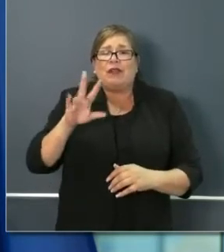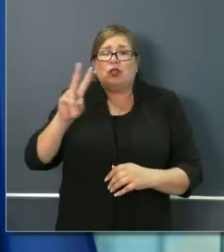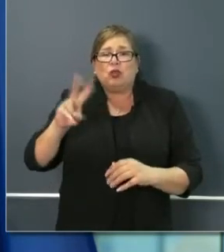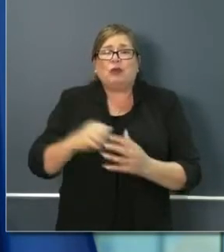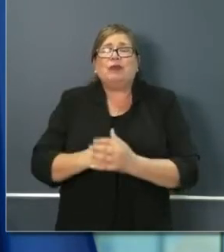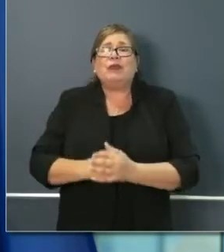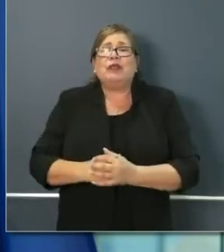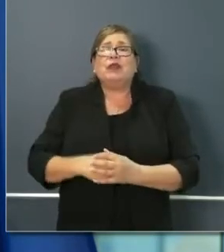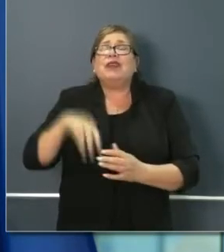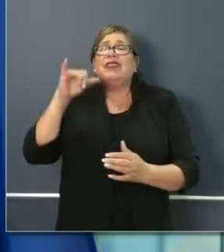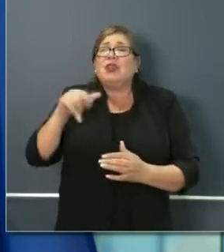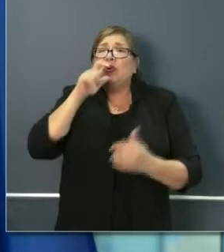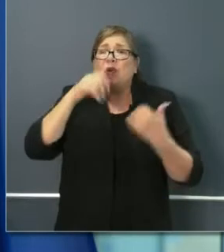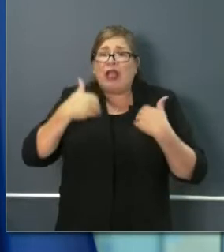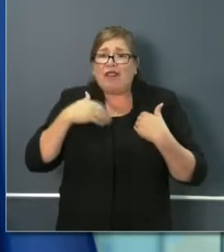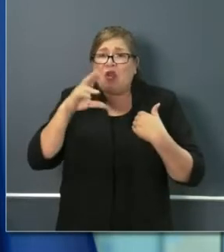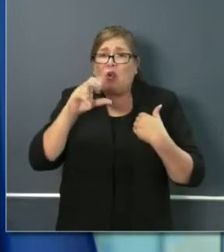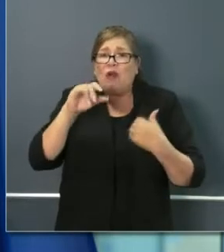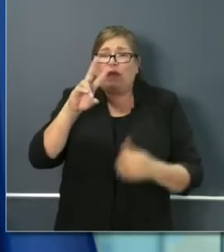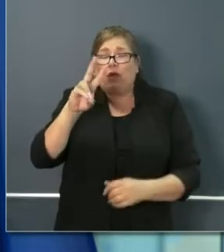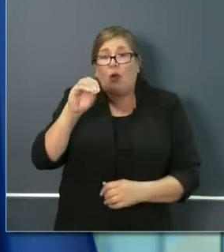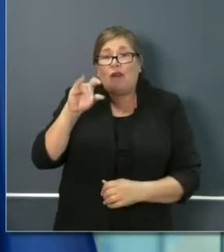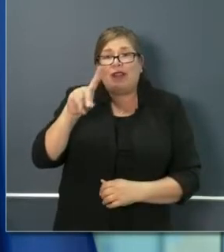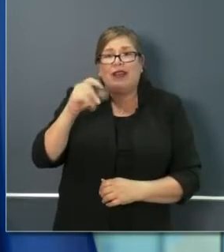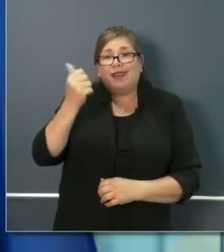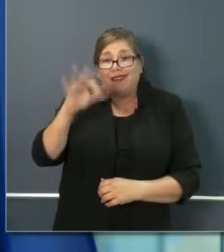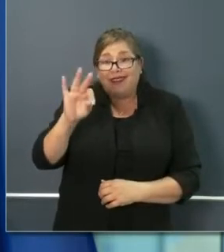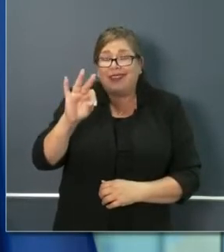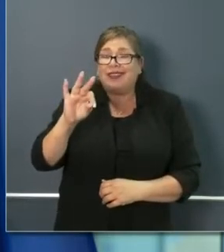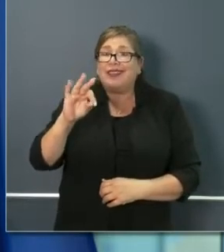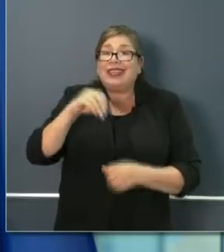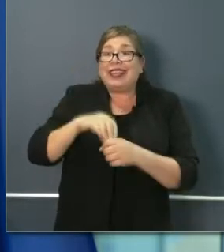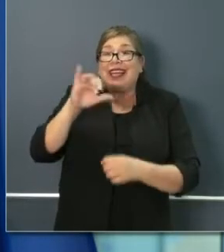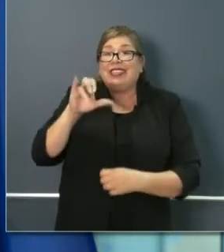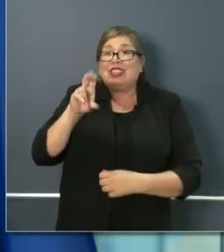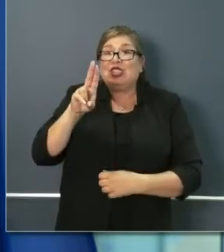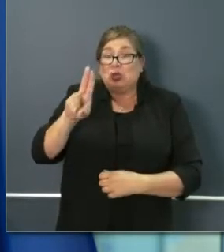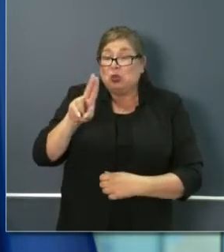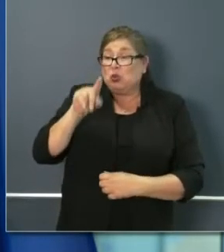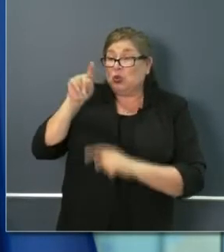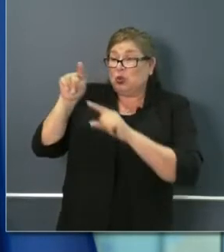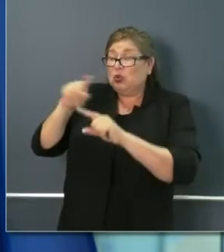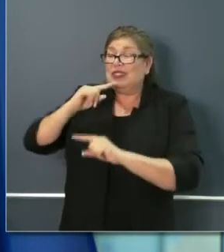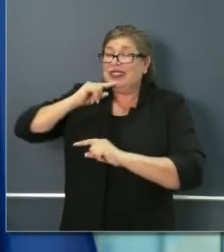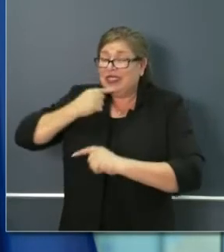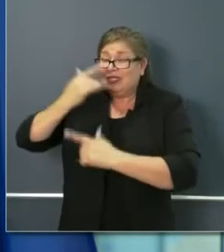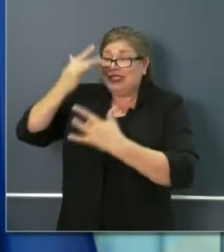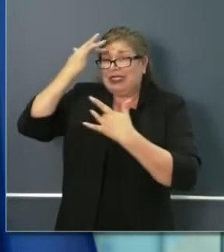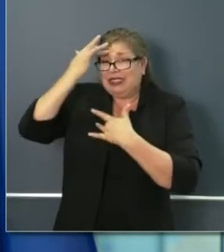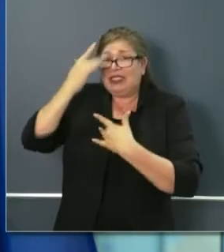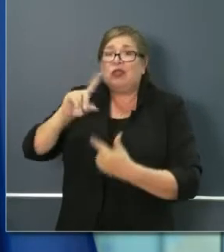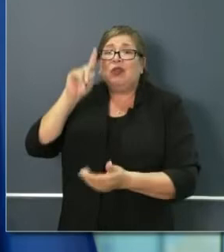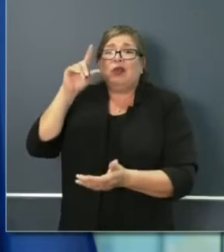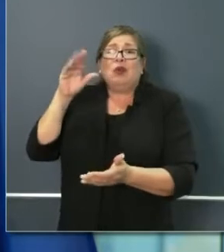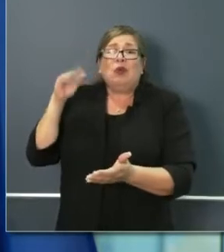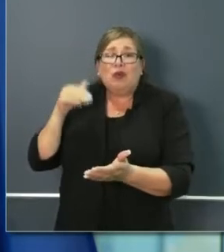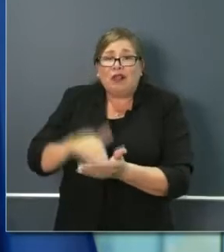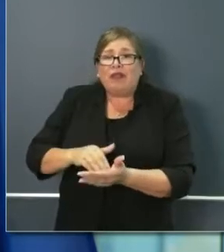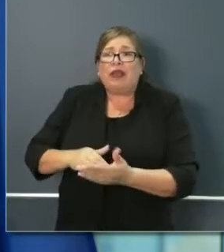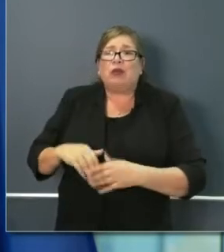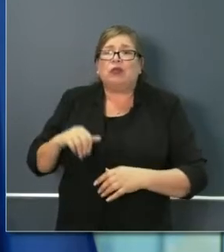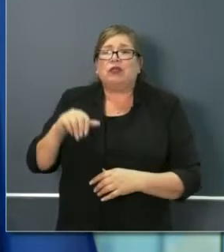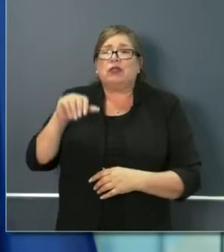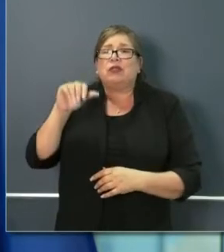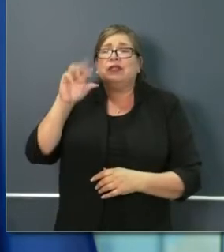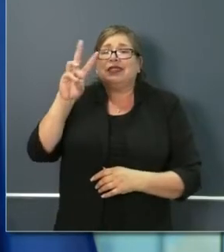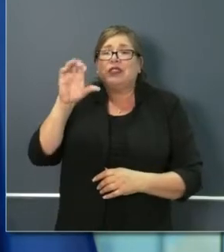individuals with COVID-19 and the number of people on ICUs. We have 1,617 people currently hospitalized